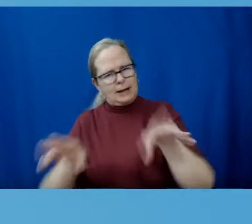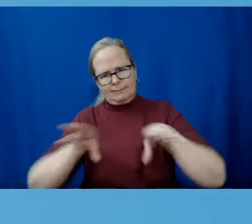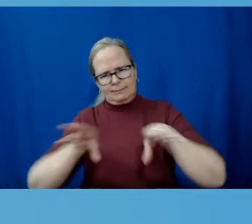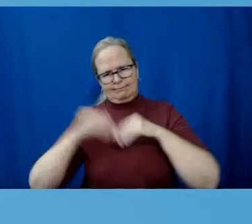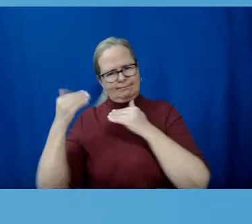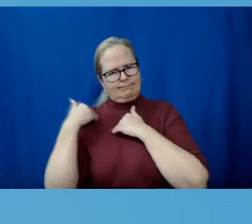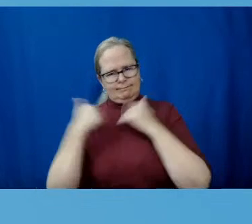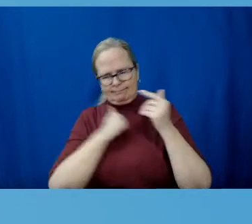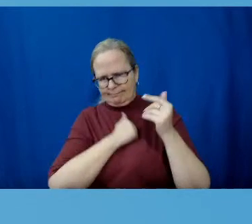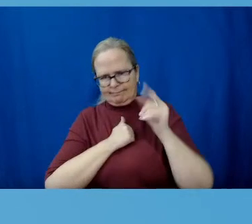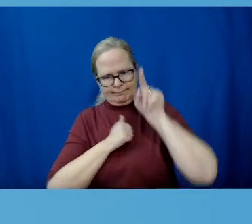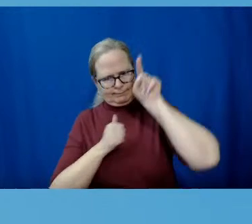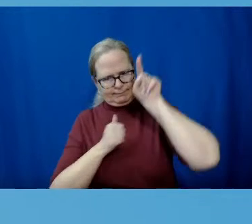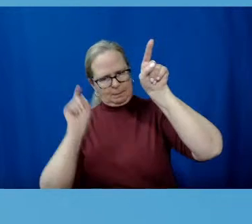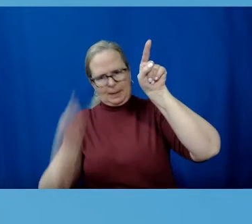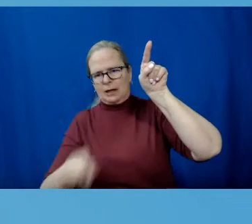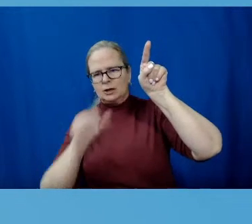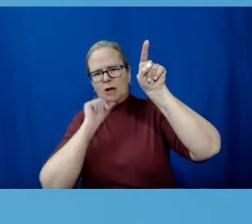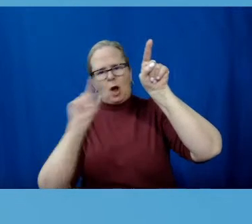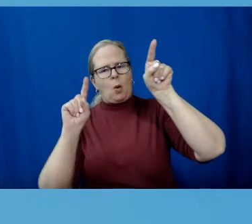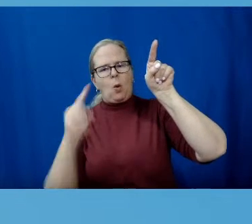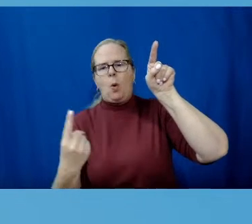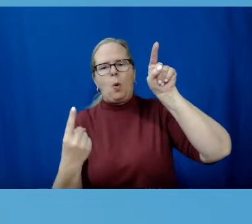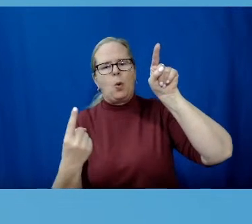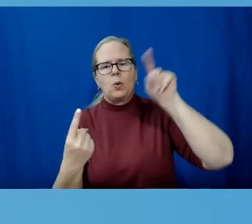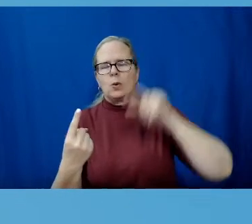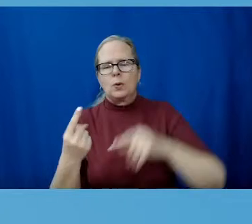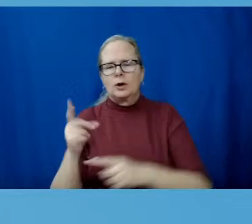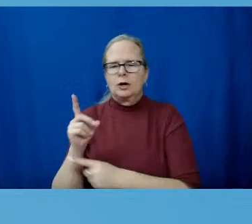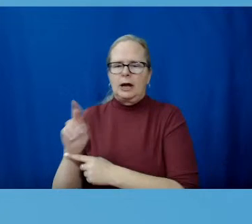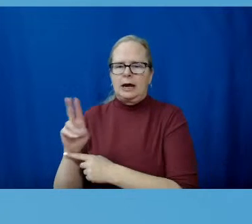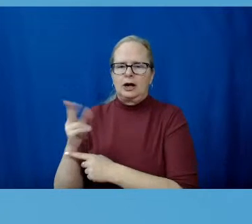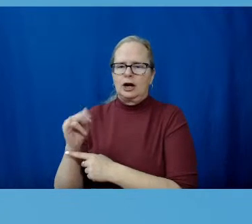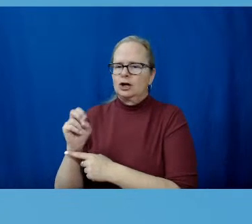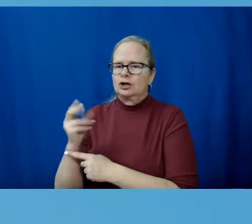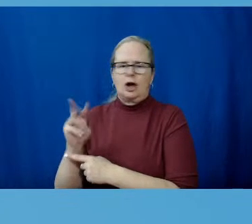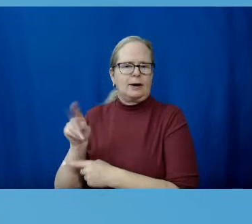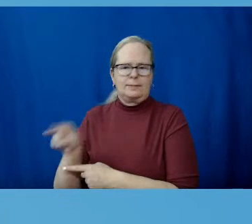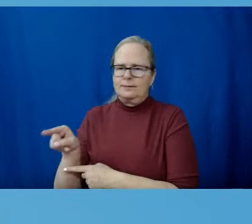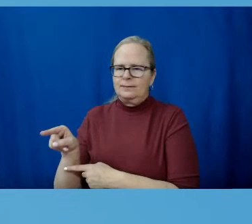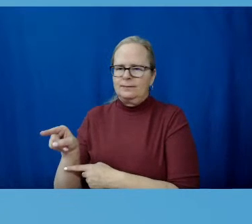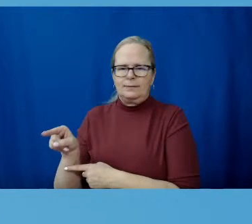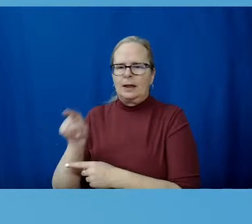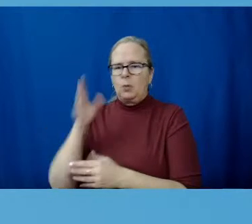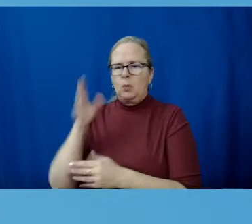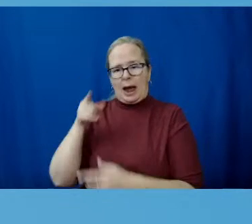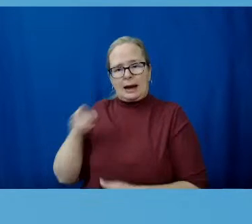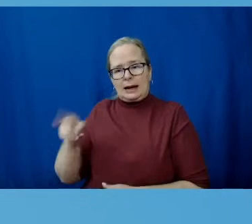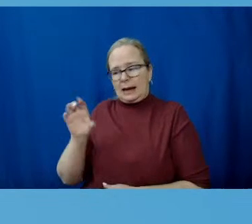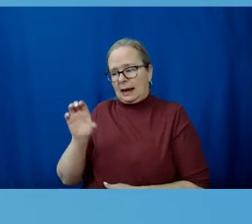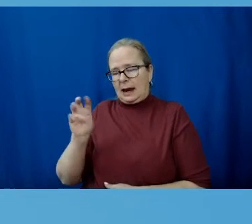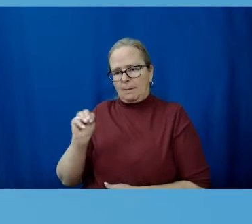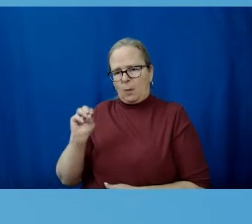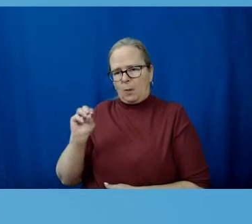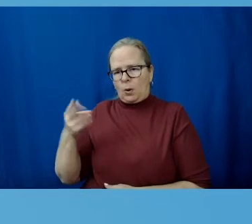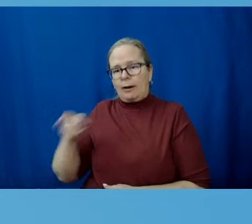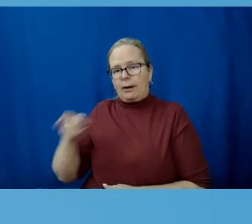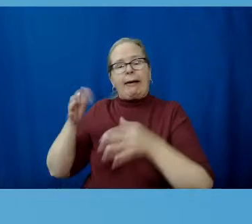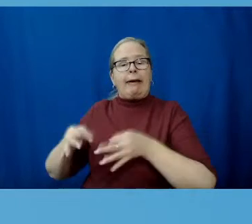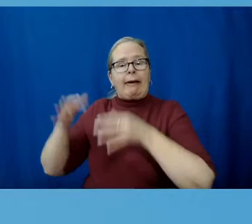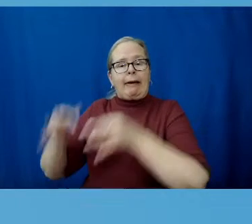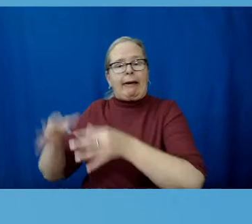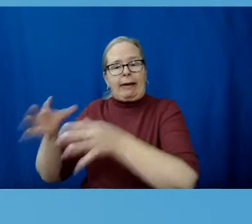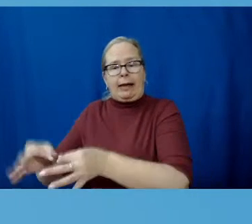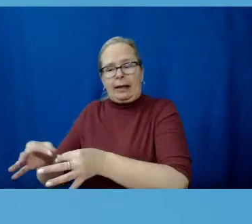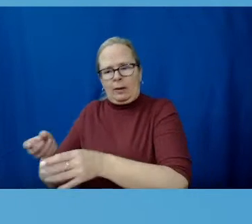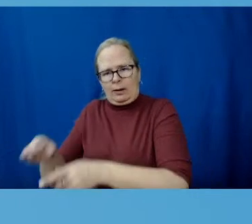decision unilaterally. It has to flow through elected leaders, good or bad. And you led right into my next question, actually, Graham. So I would